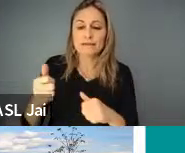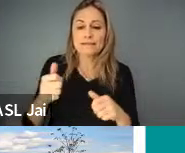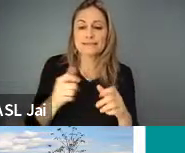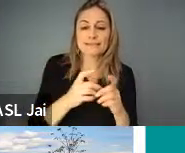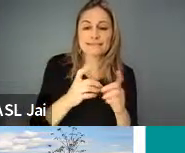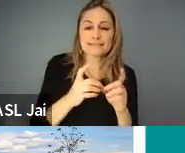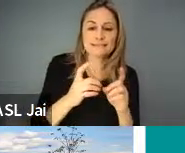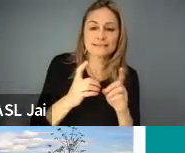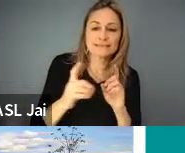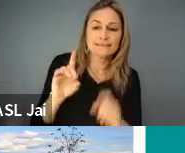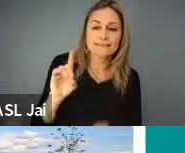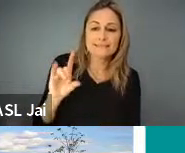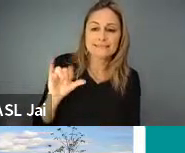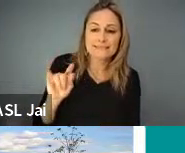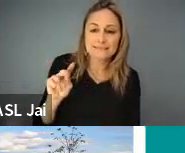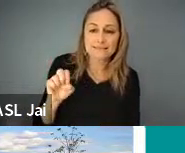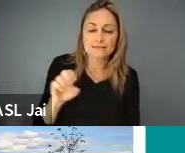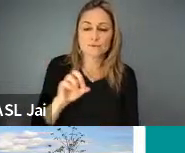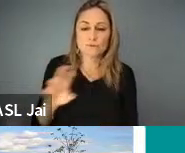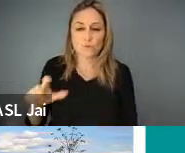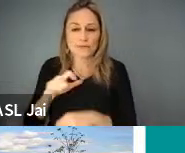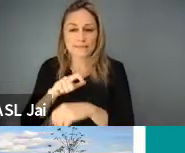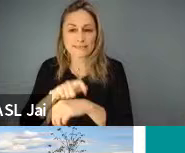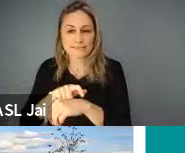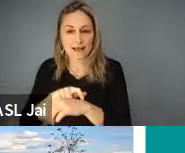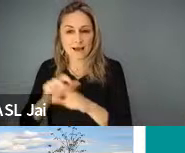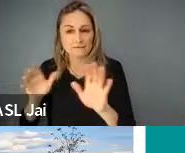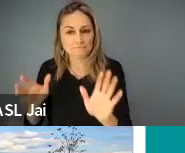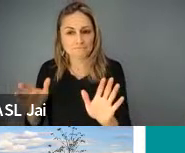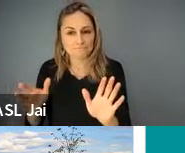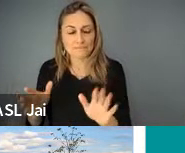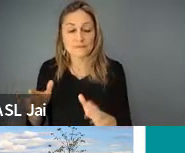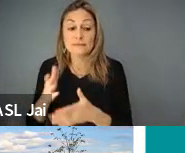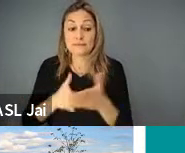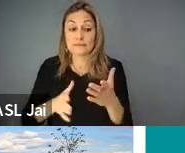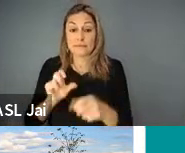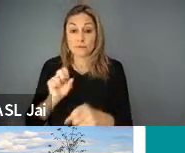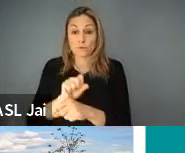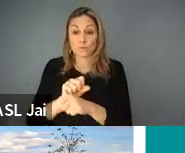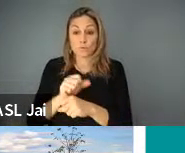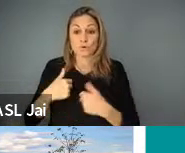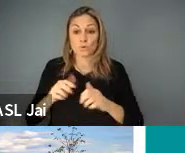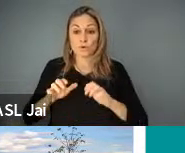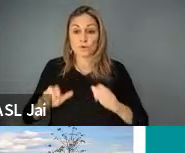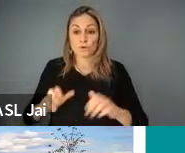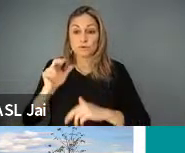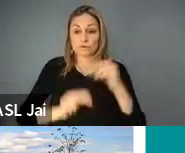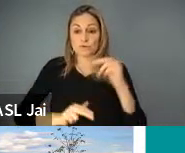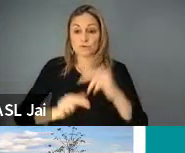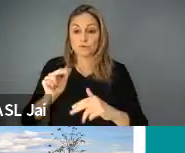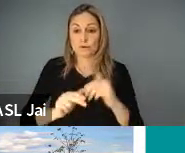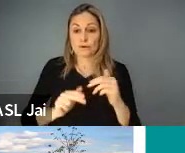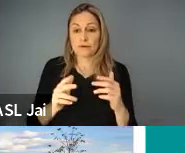So for example, some of the work that we will be doing to construct the bridges